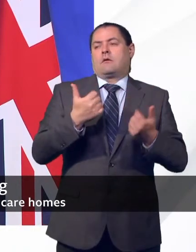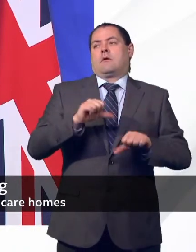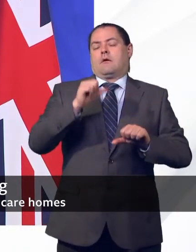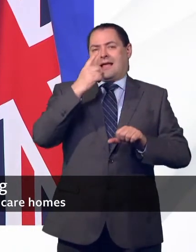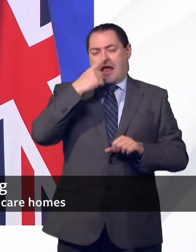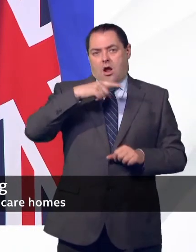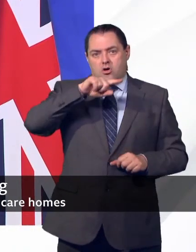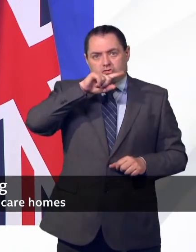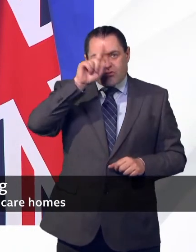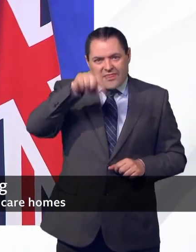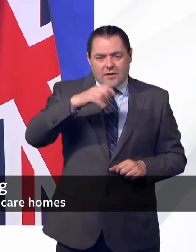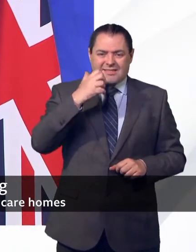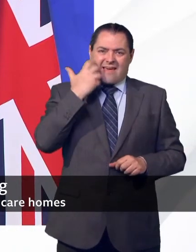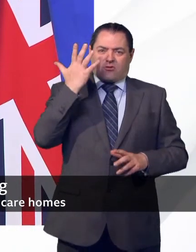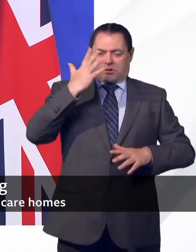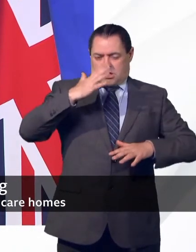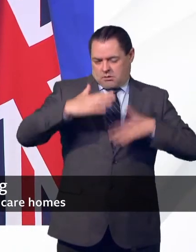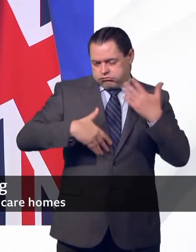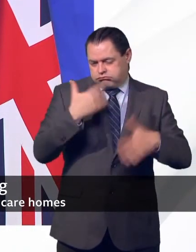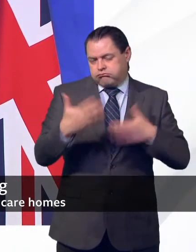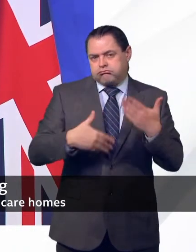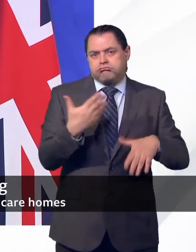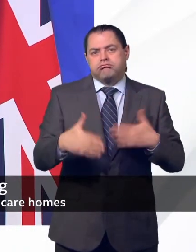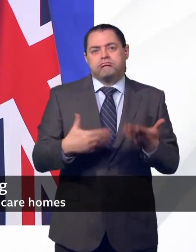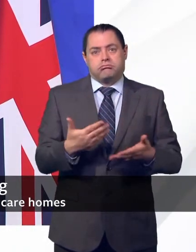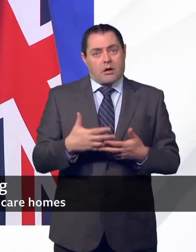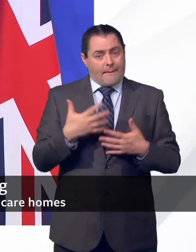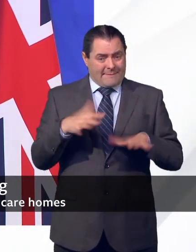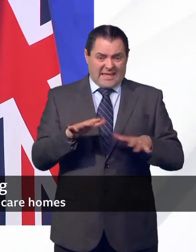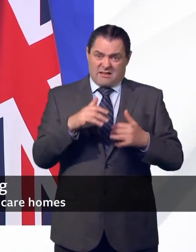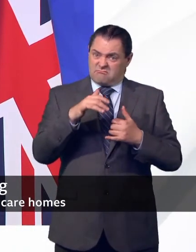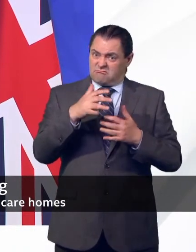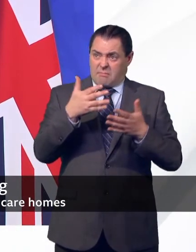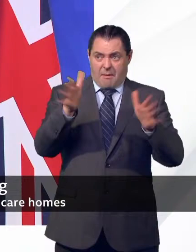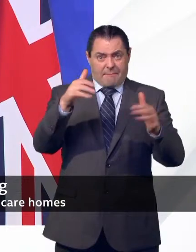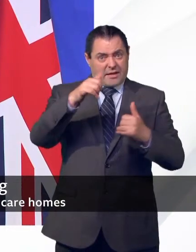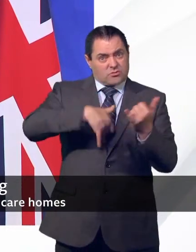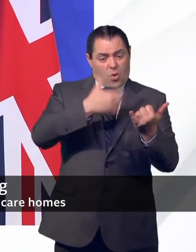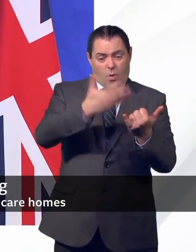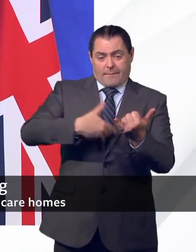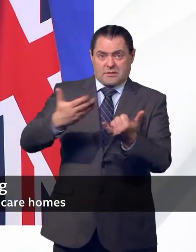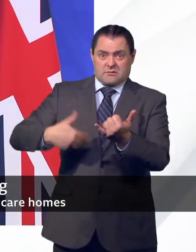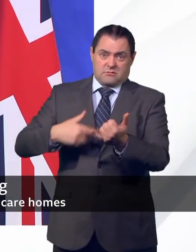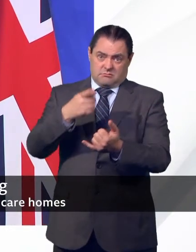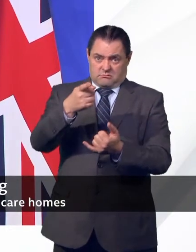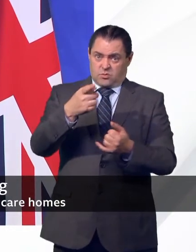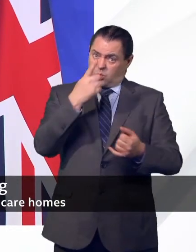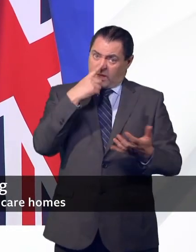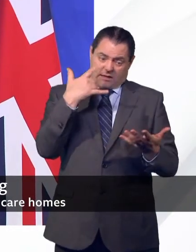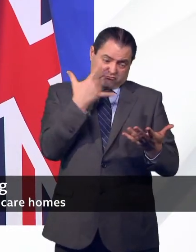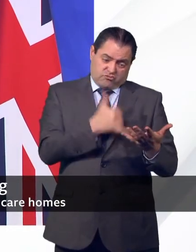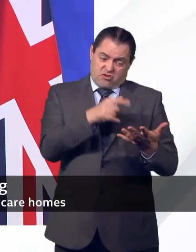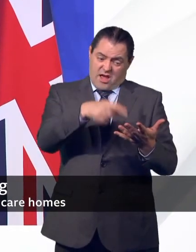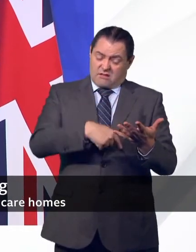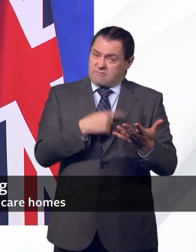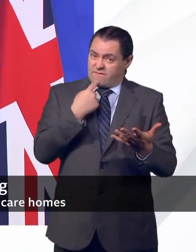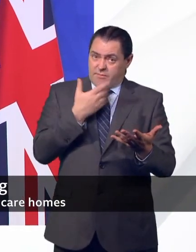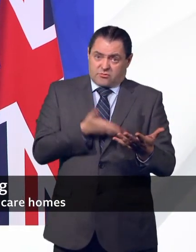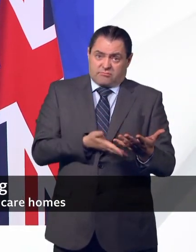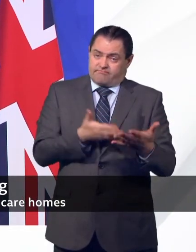all of this out at the time in public documents. It's all a matter of public